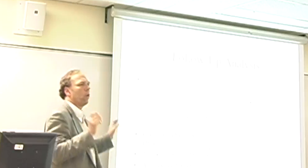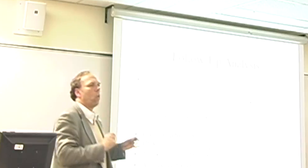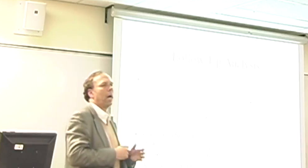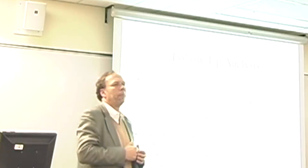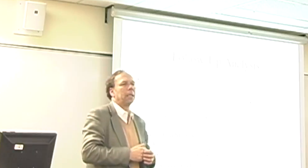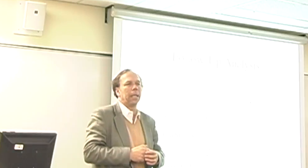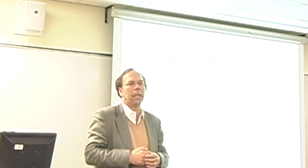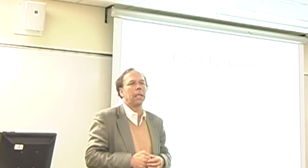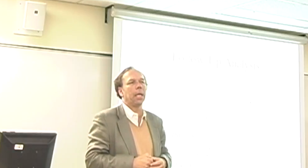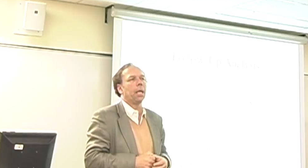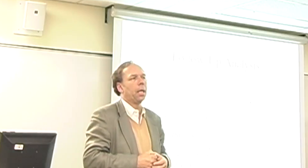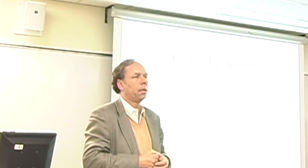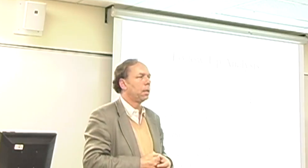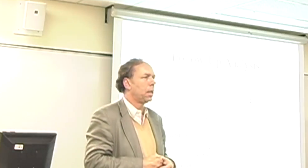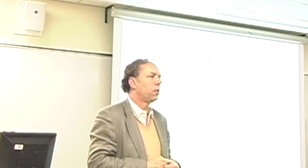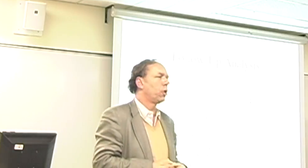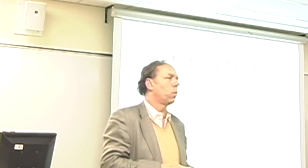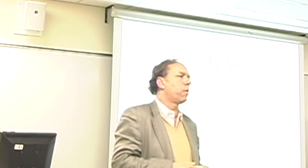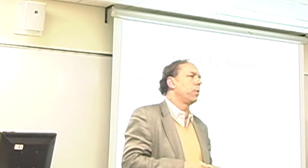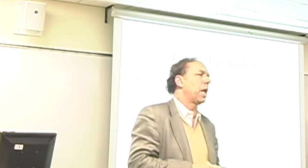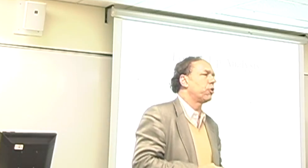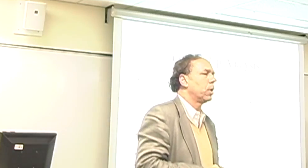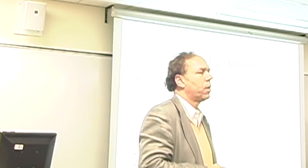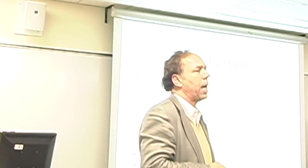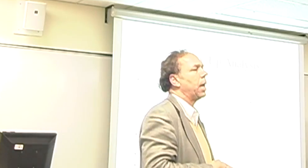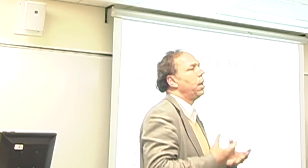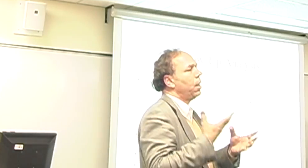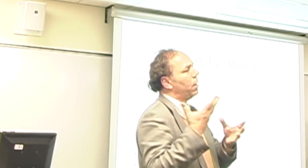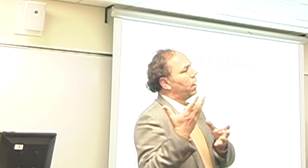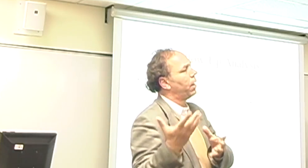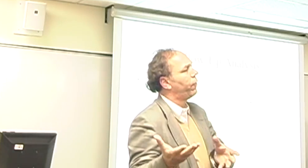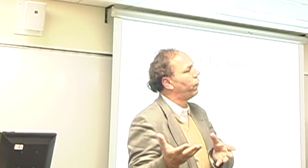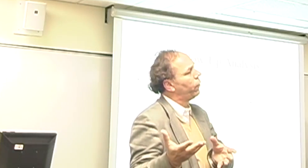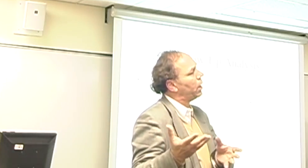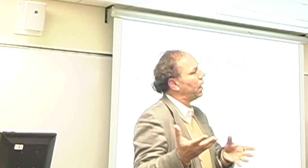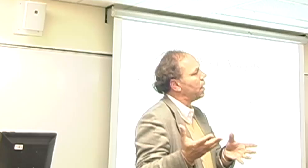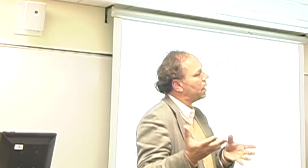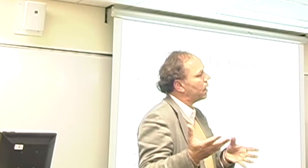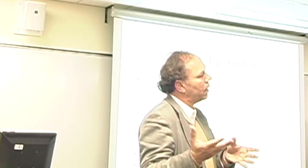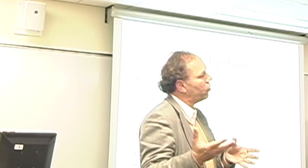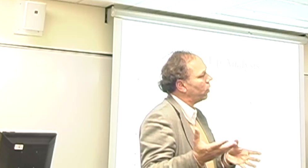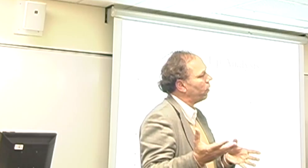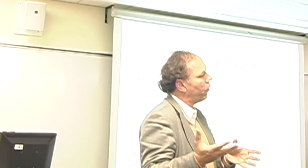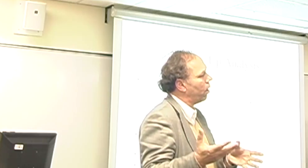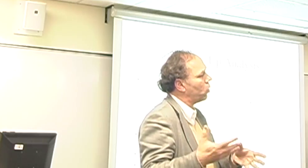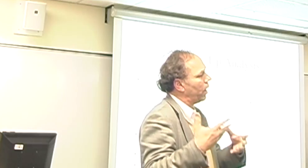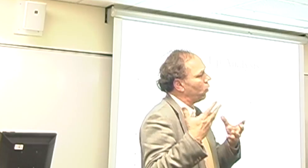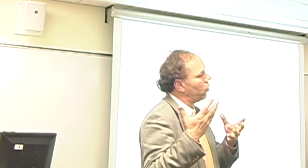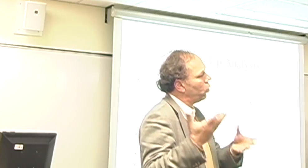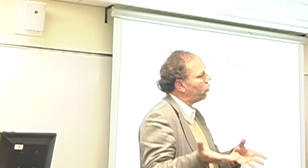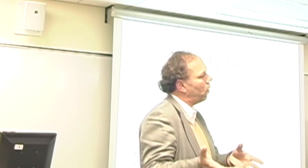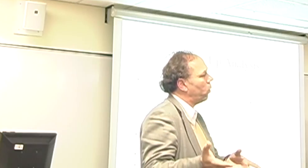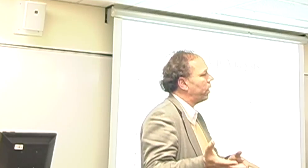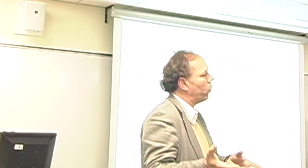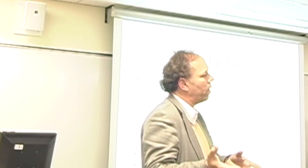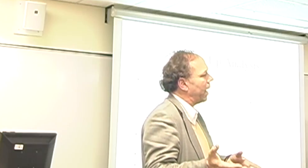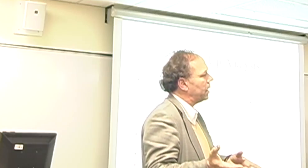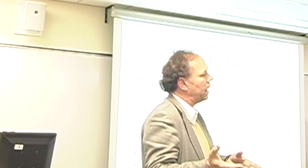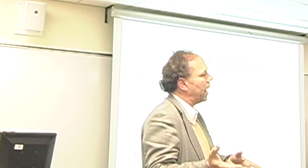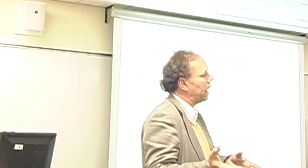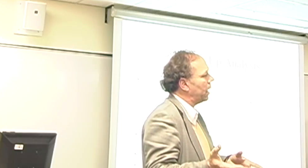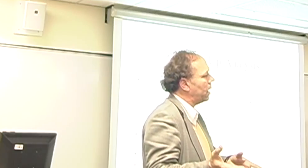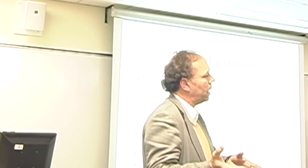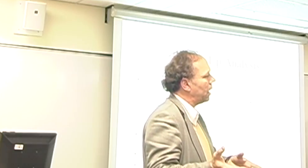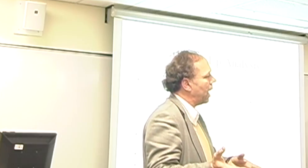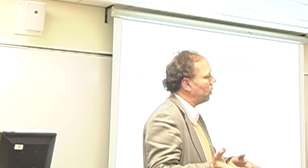is overwhelmingly in the children's productions that the children's forms are either neutral with respect